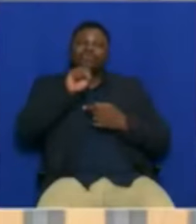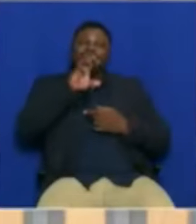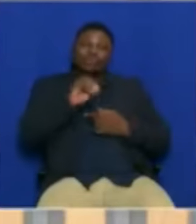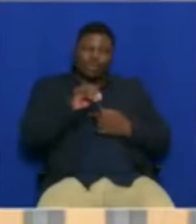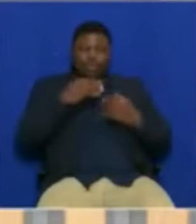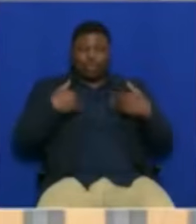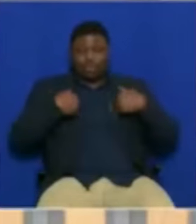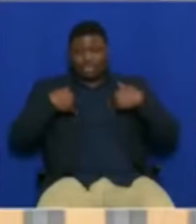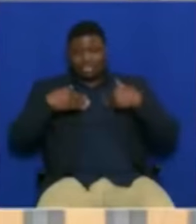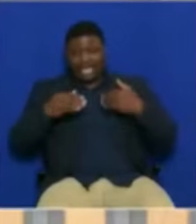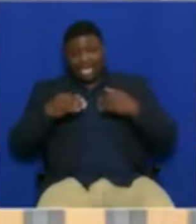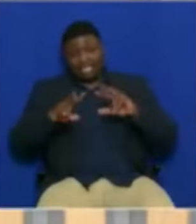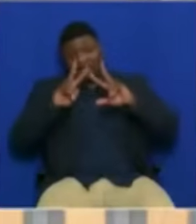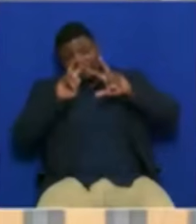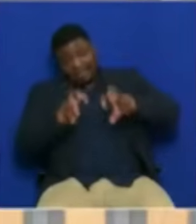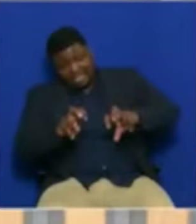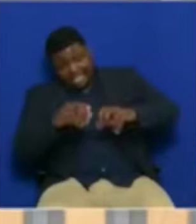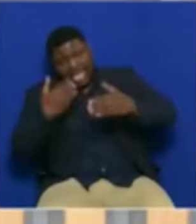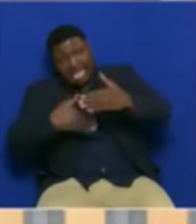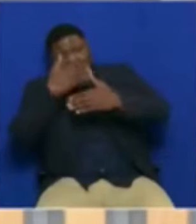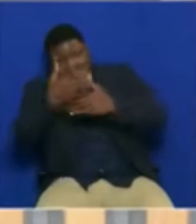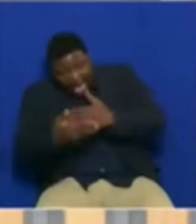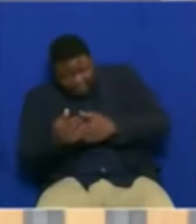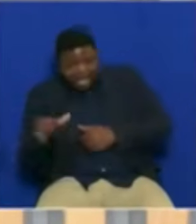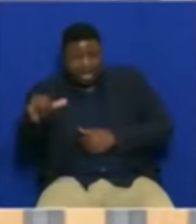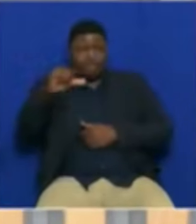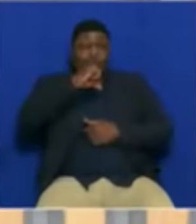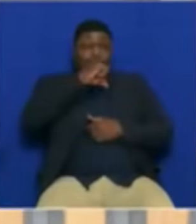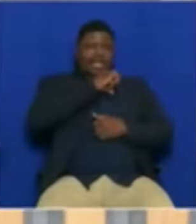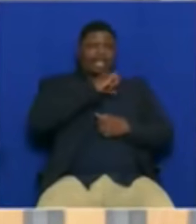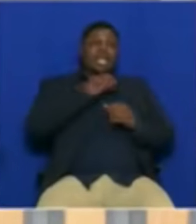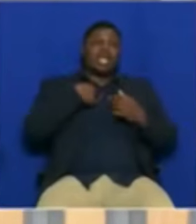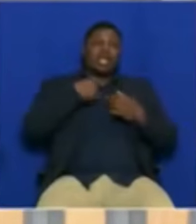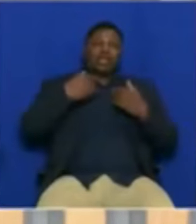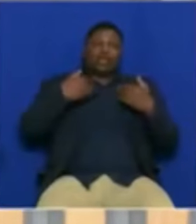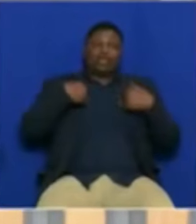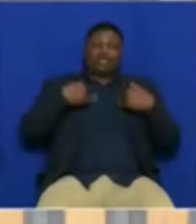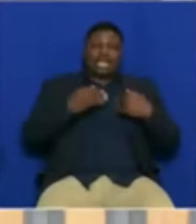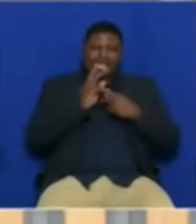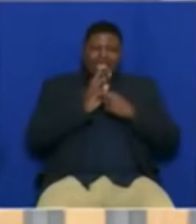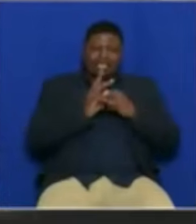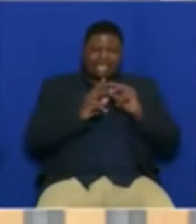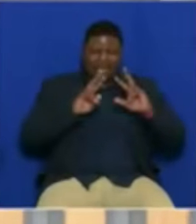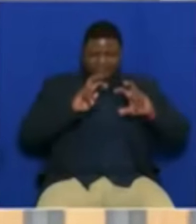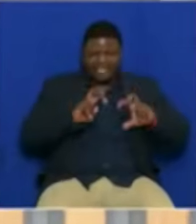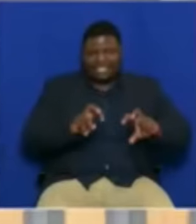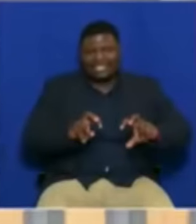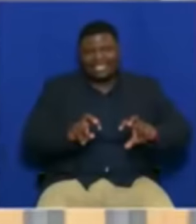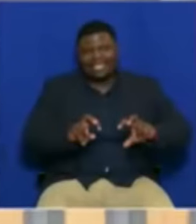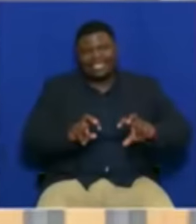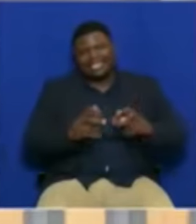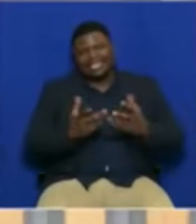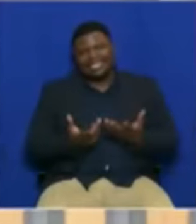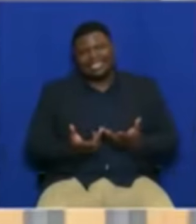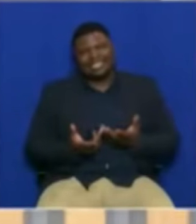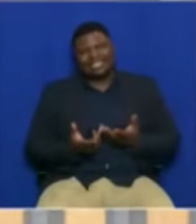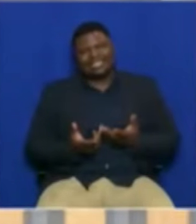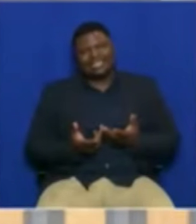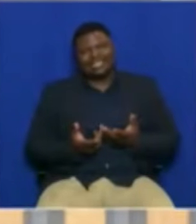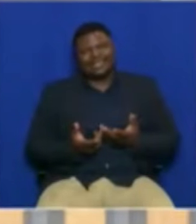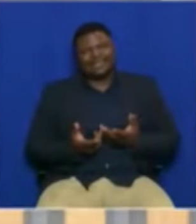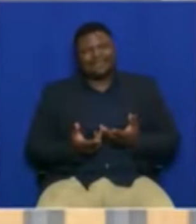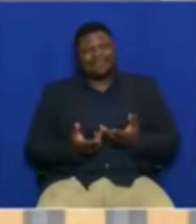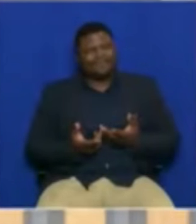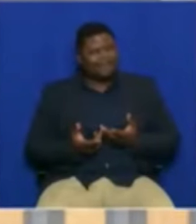Don't you start with an investigation? Of course, that being an investigation, that's authorized